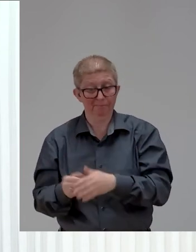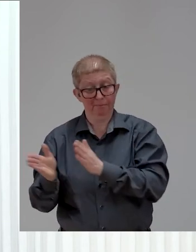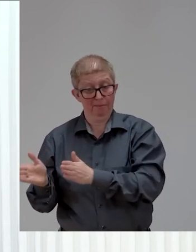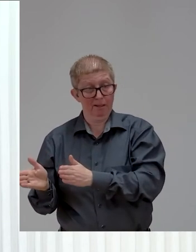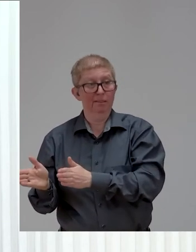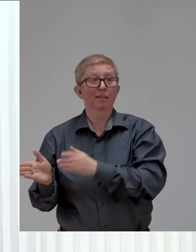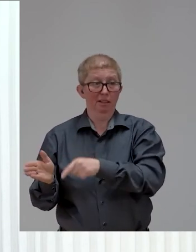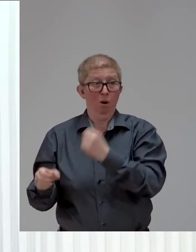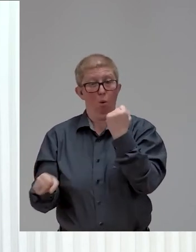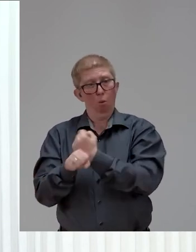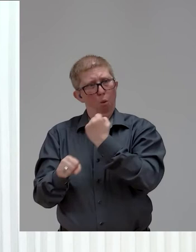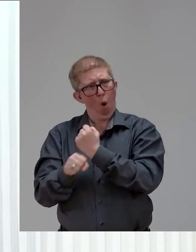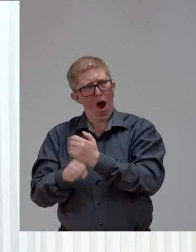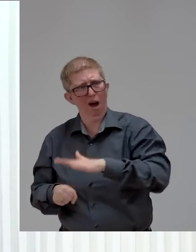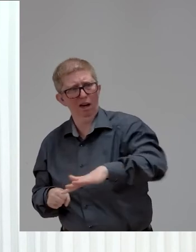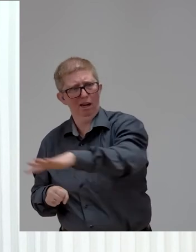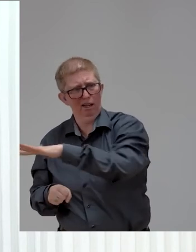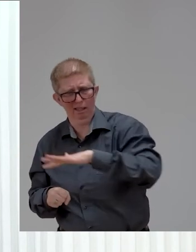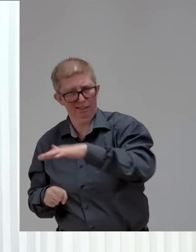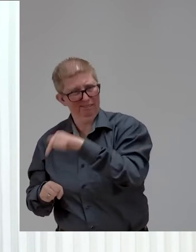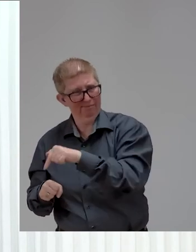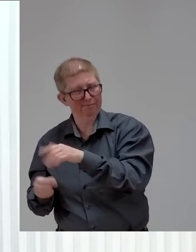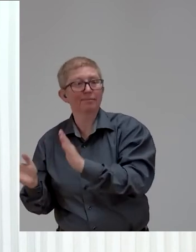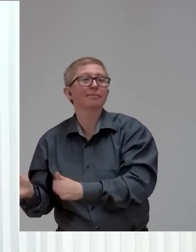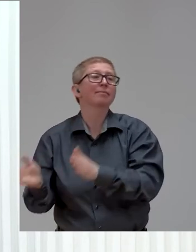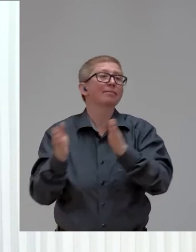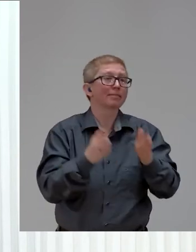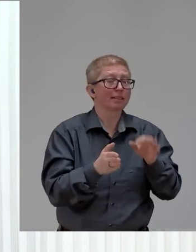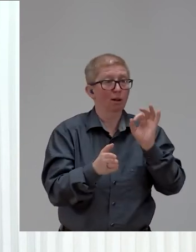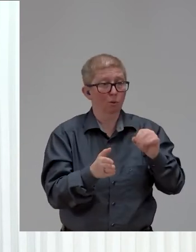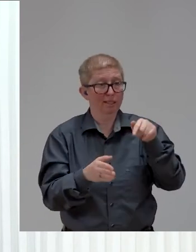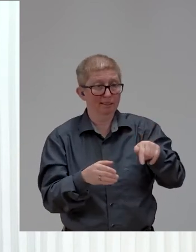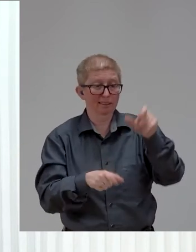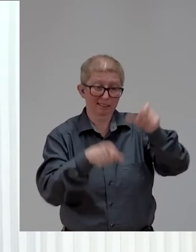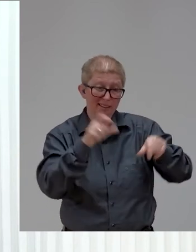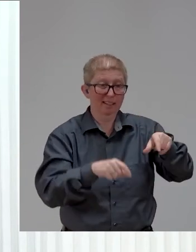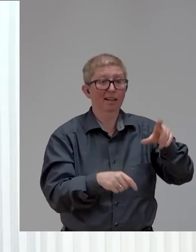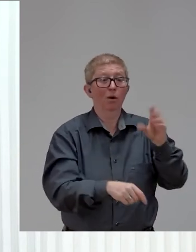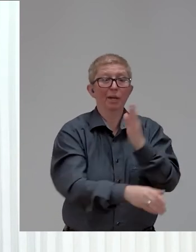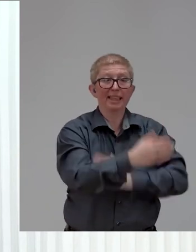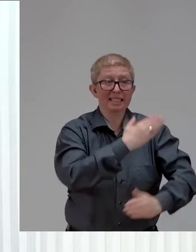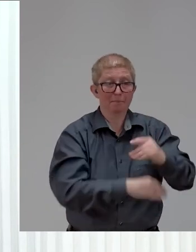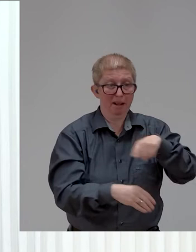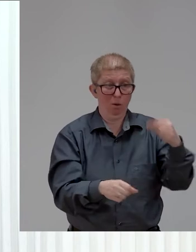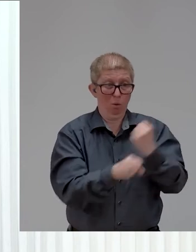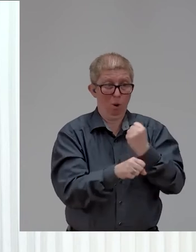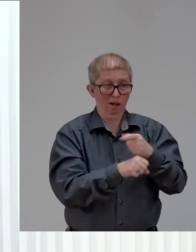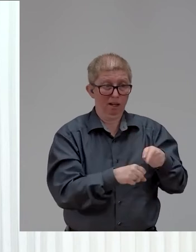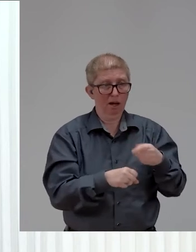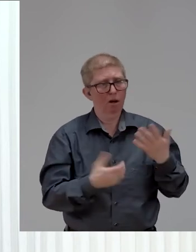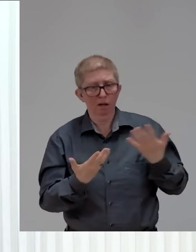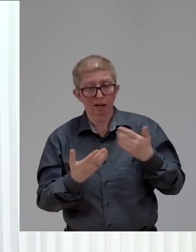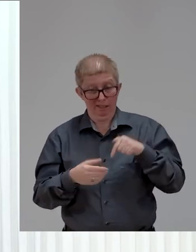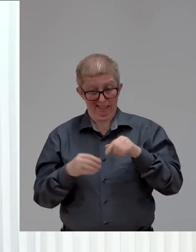work with and for persons with disabilities, consulting and including them in decision-making in the COVID-19 response